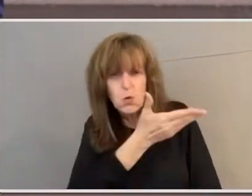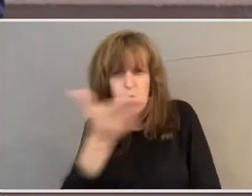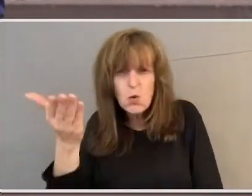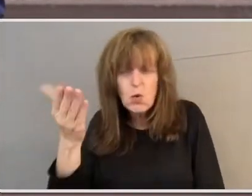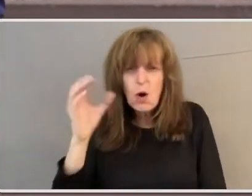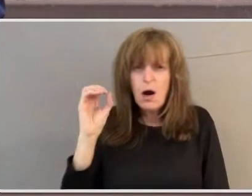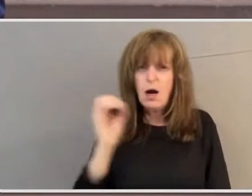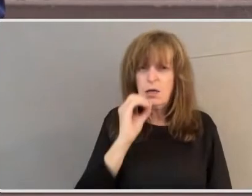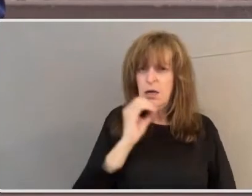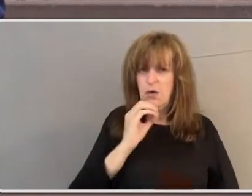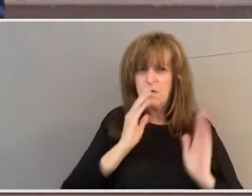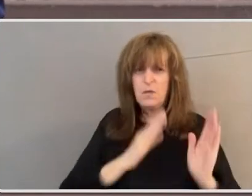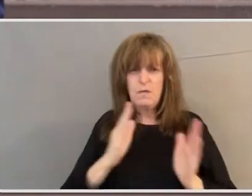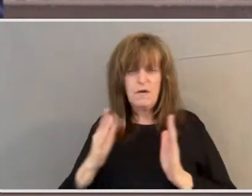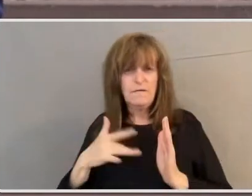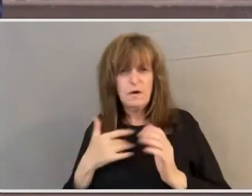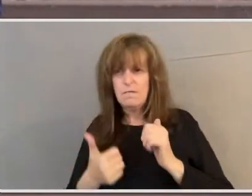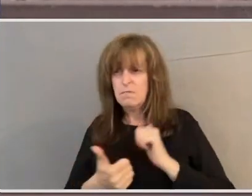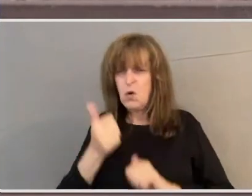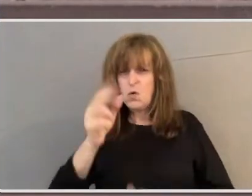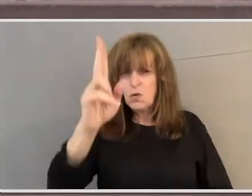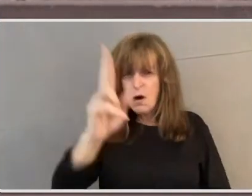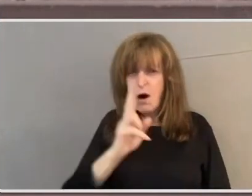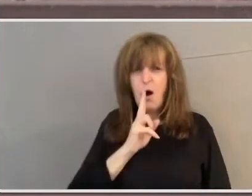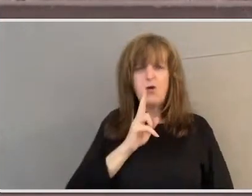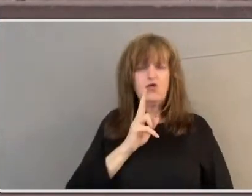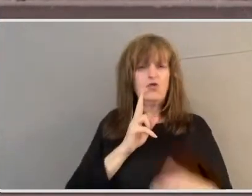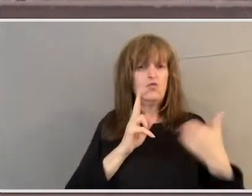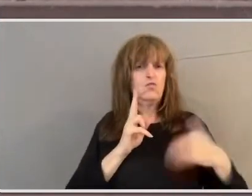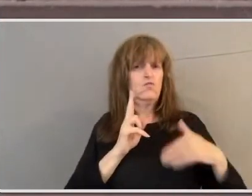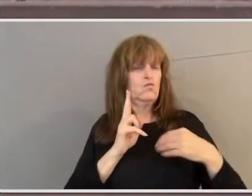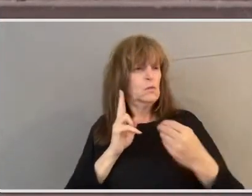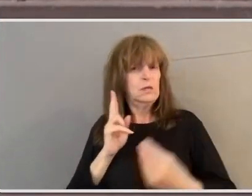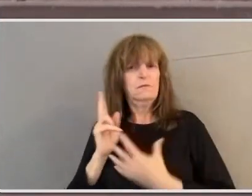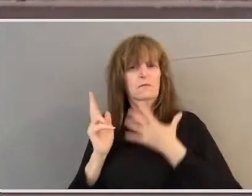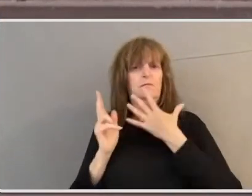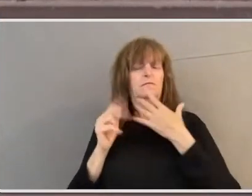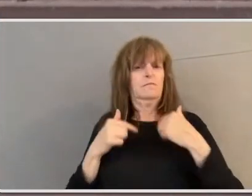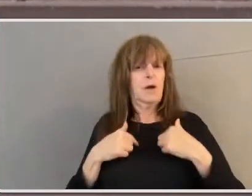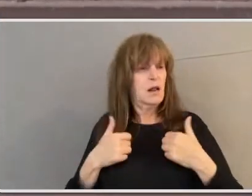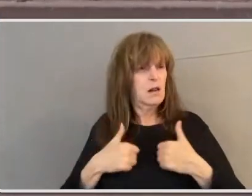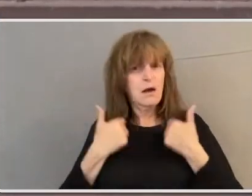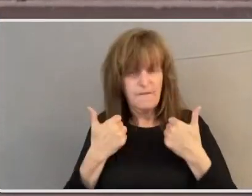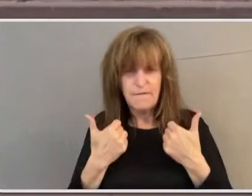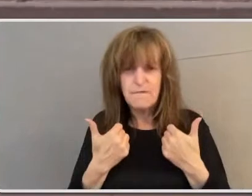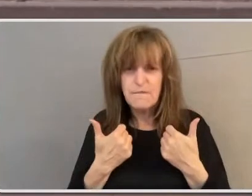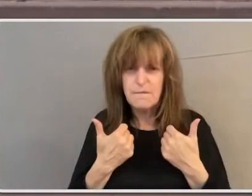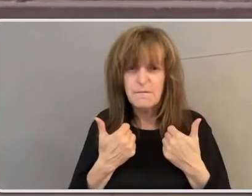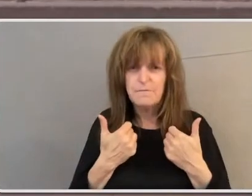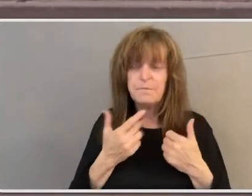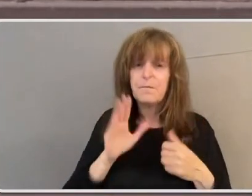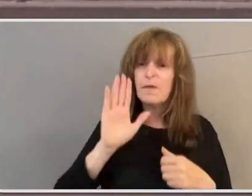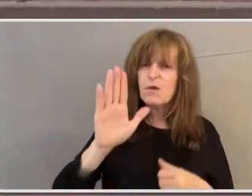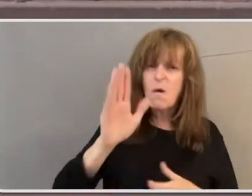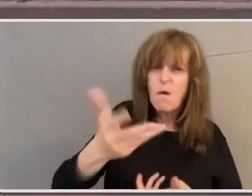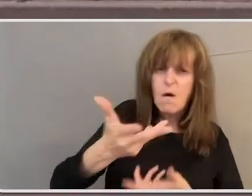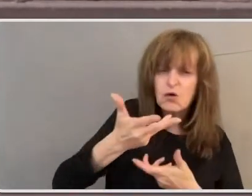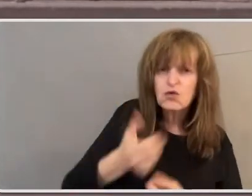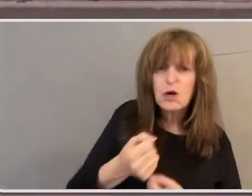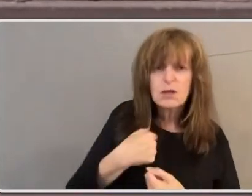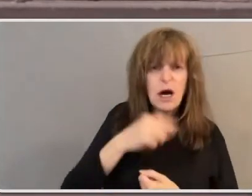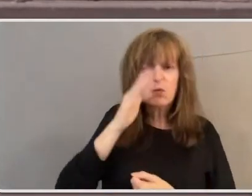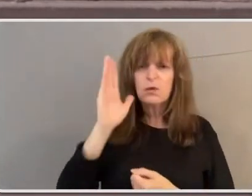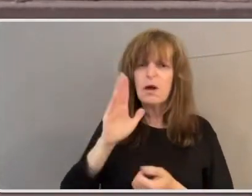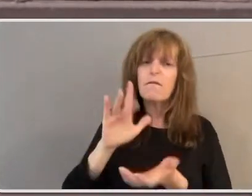privilege of my life. I will never, ever take the trust you've placed in me for granted. I will never